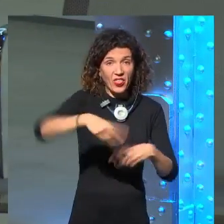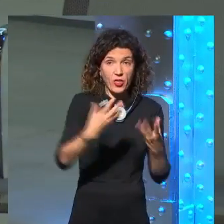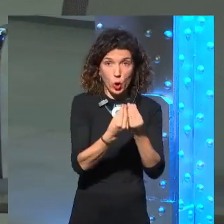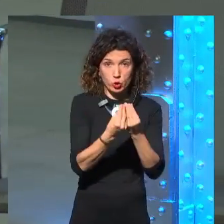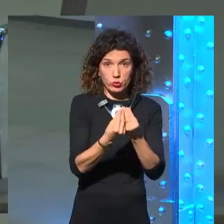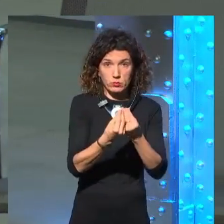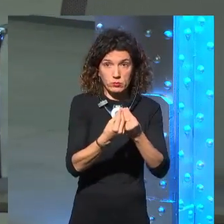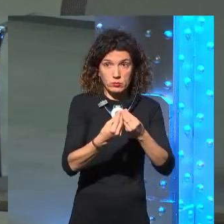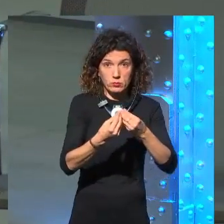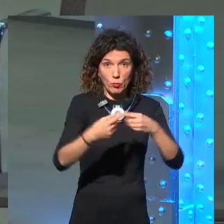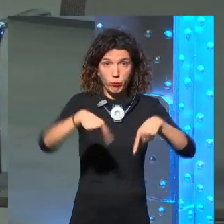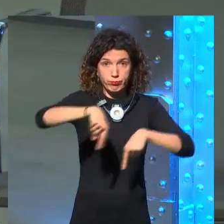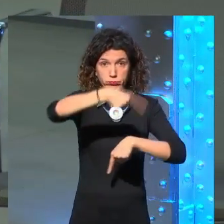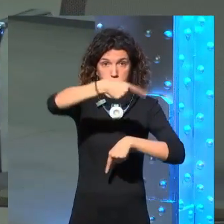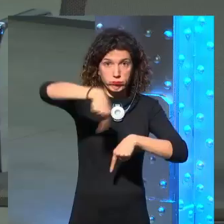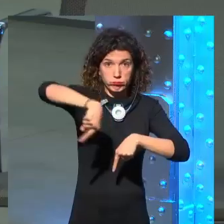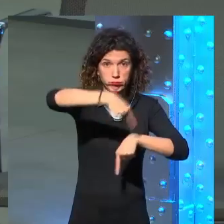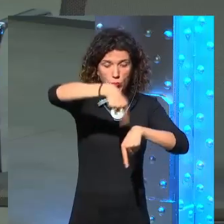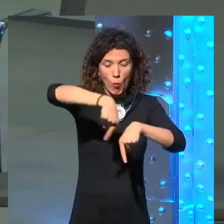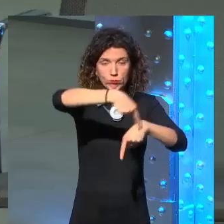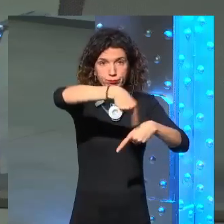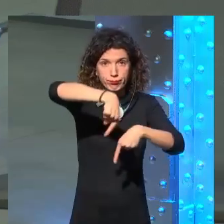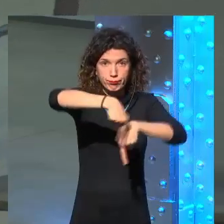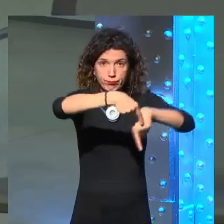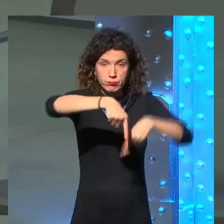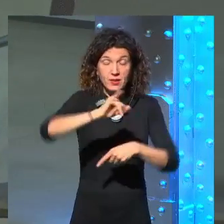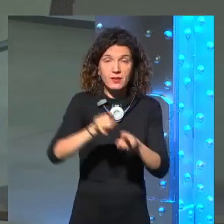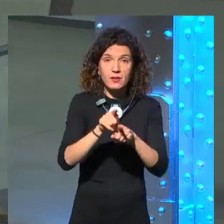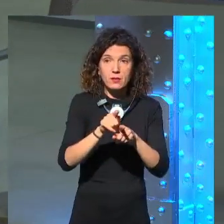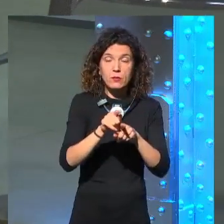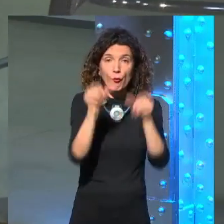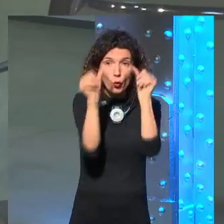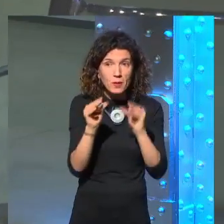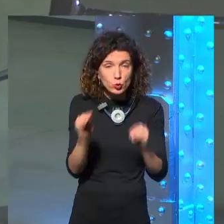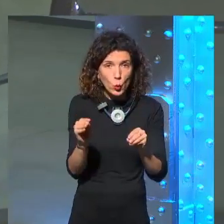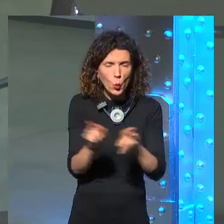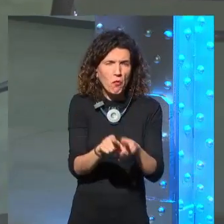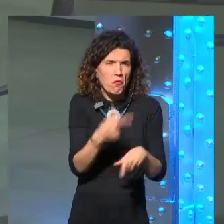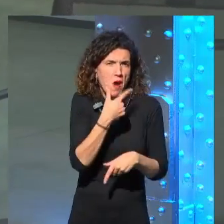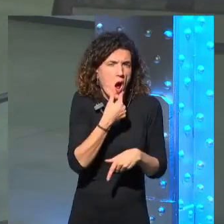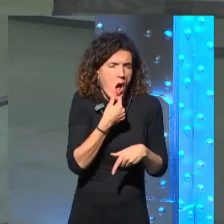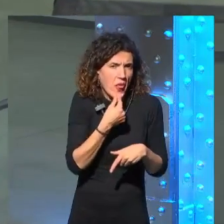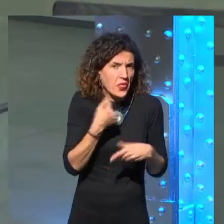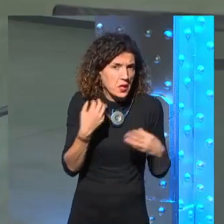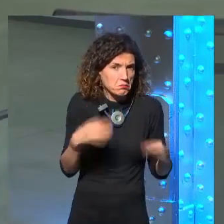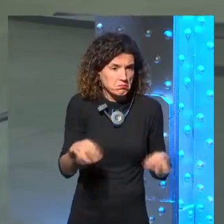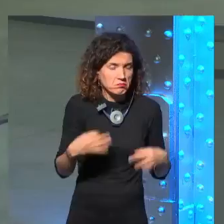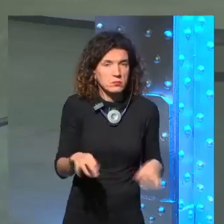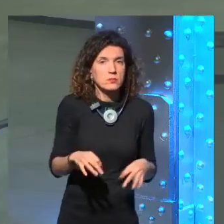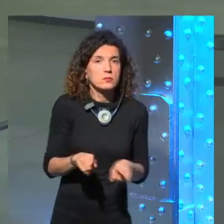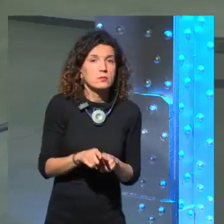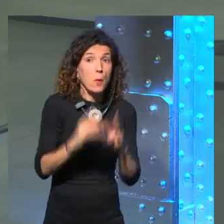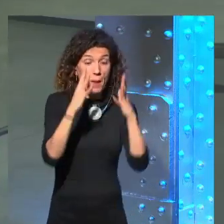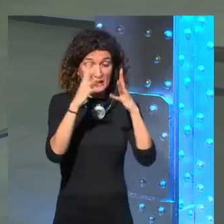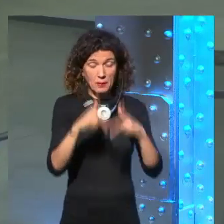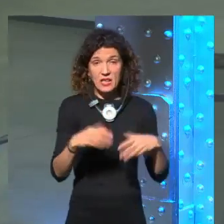like a leg. And the geometry of this is very straightforward. The mathematics of it. The